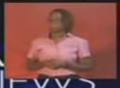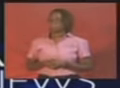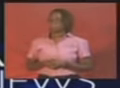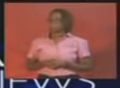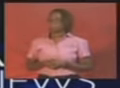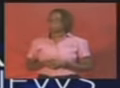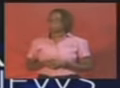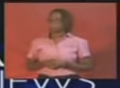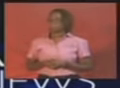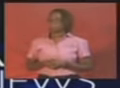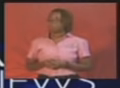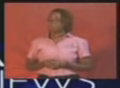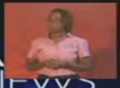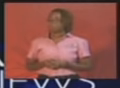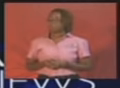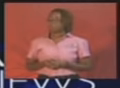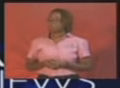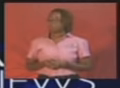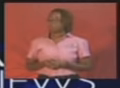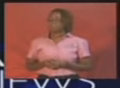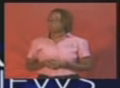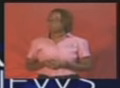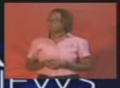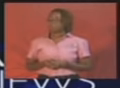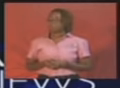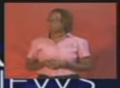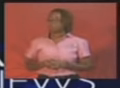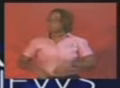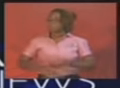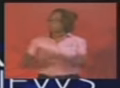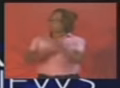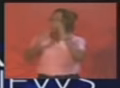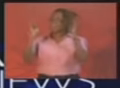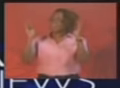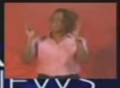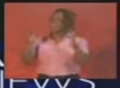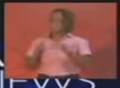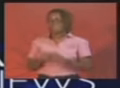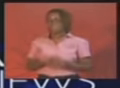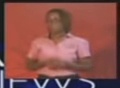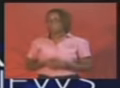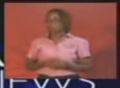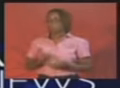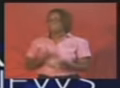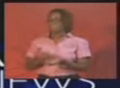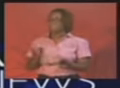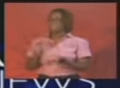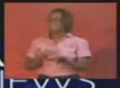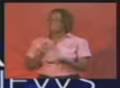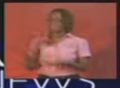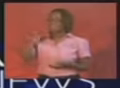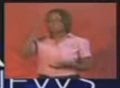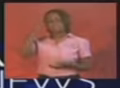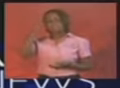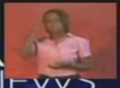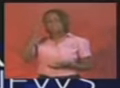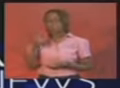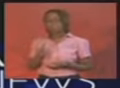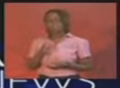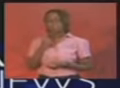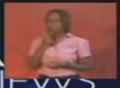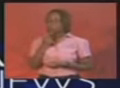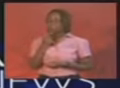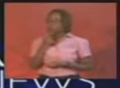CMO, since we seem to be not having a large increase in number of COVID cases, some people are asking when the ministry would advise